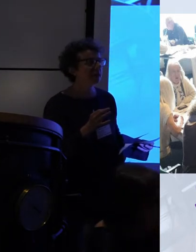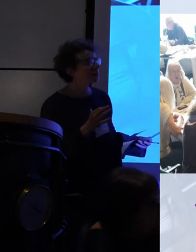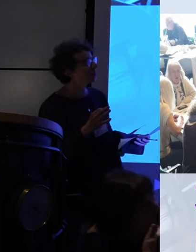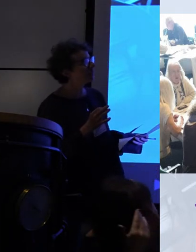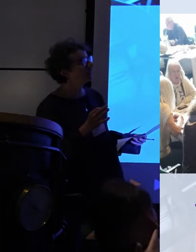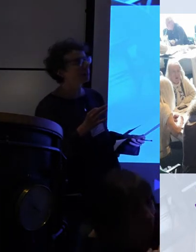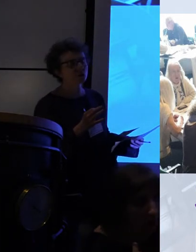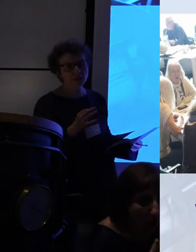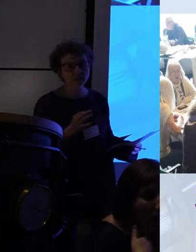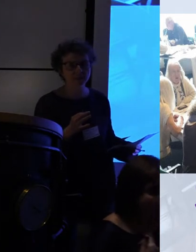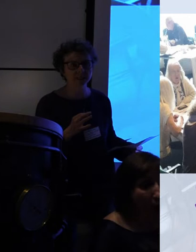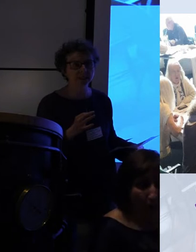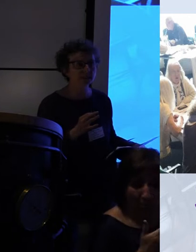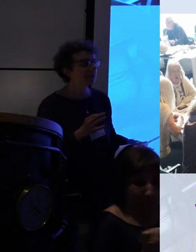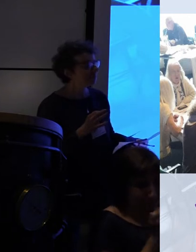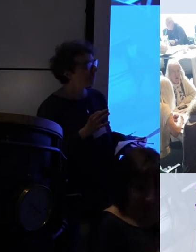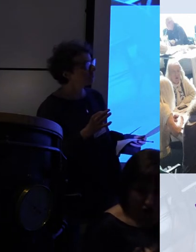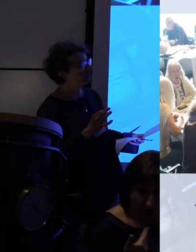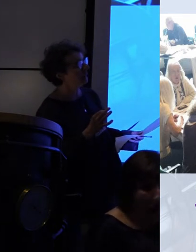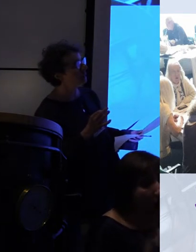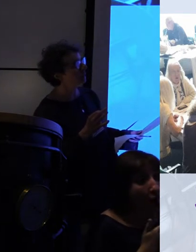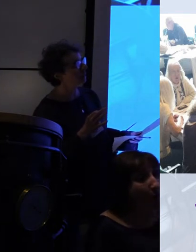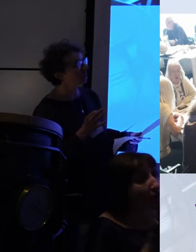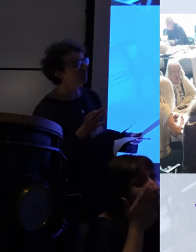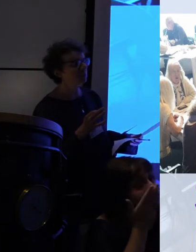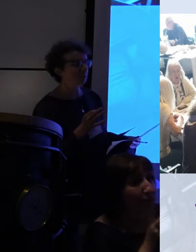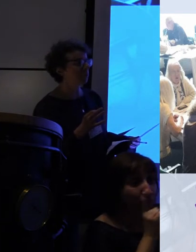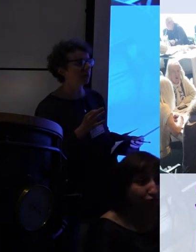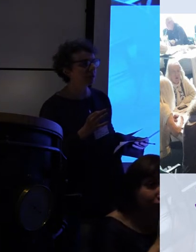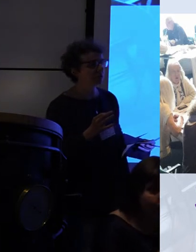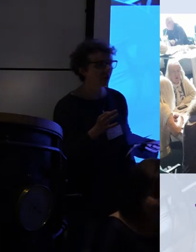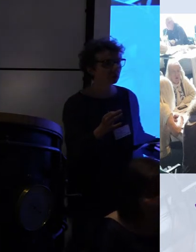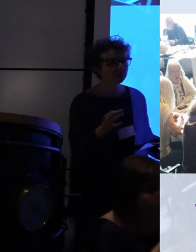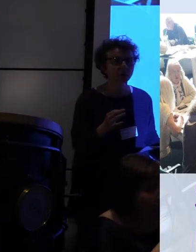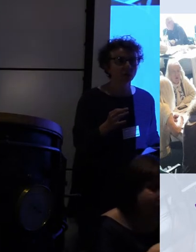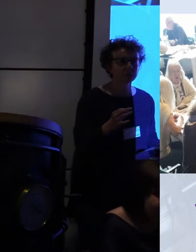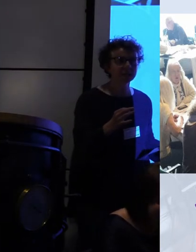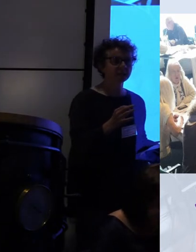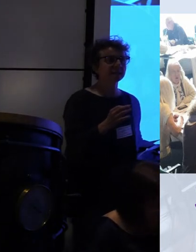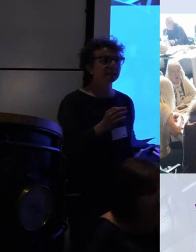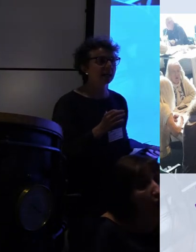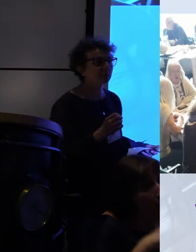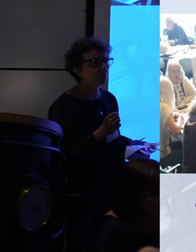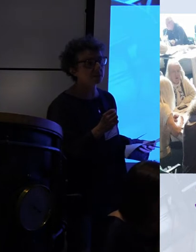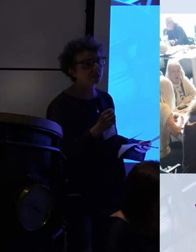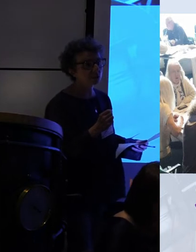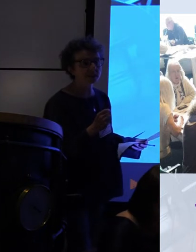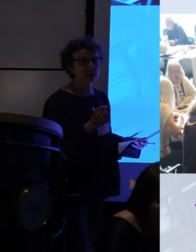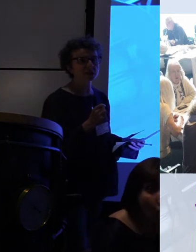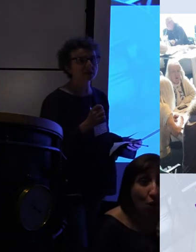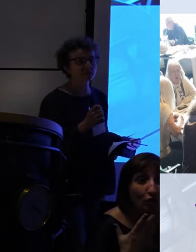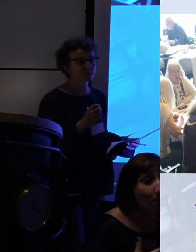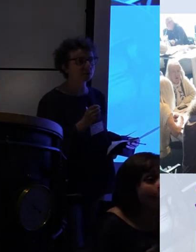talk? So it's been an incredibly busy year. Been out speaking to a lot of people. People are really involved, wanting things to happen, wanting